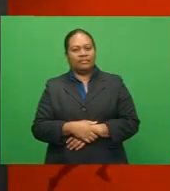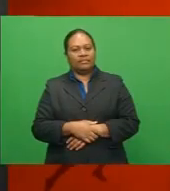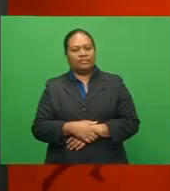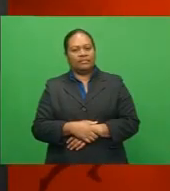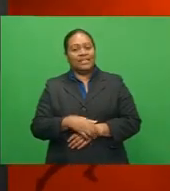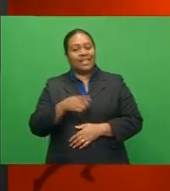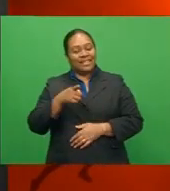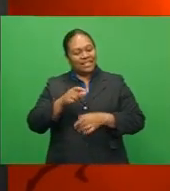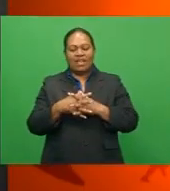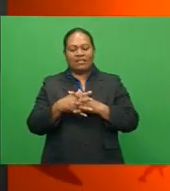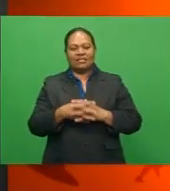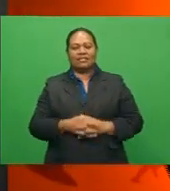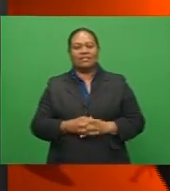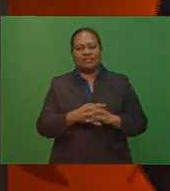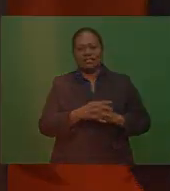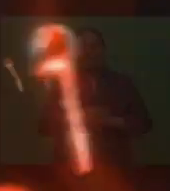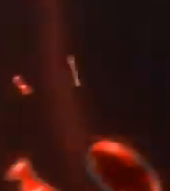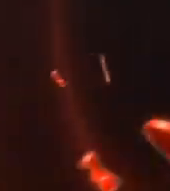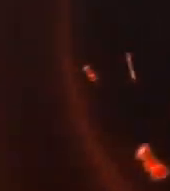That's it from Sports Tonight.